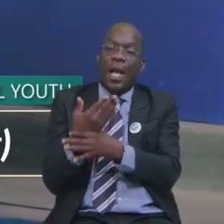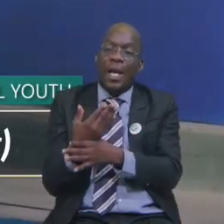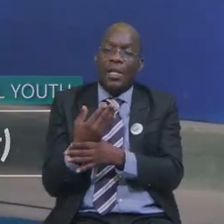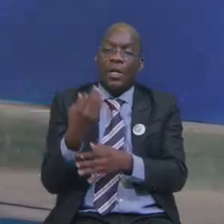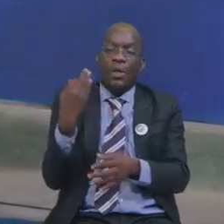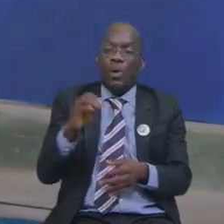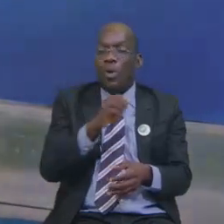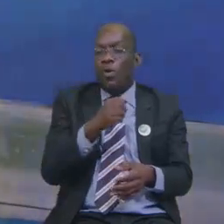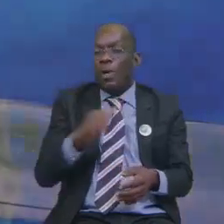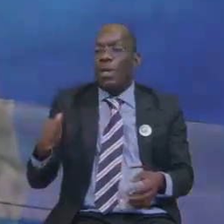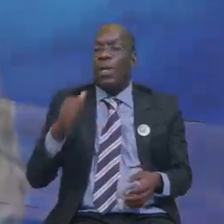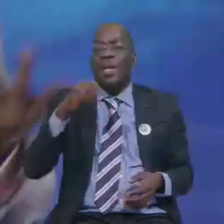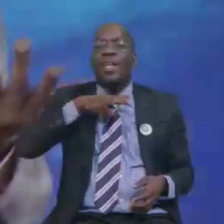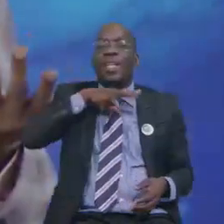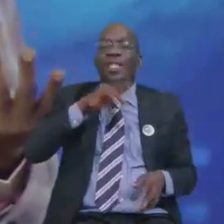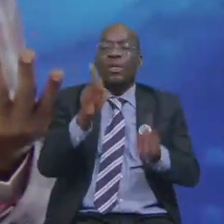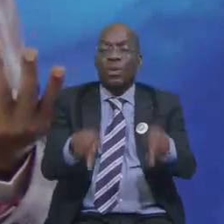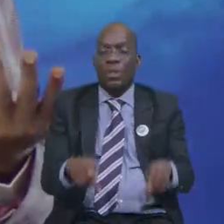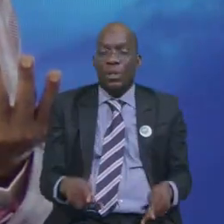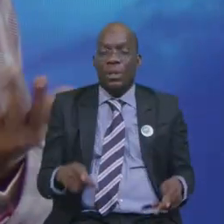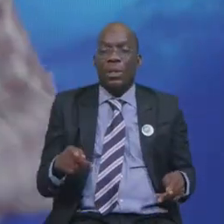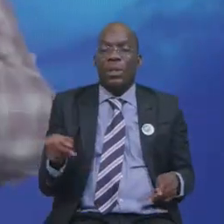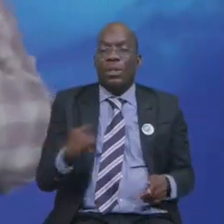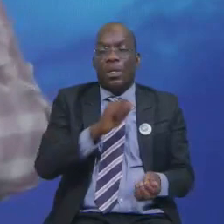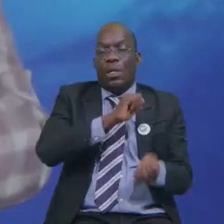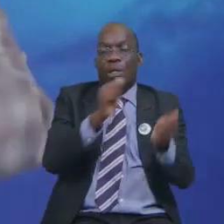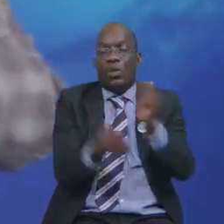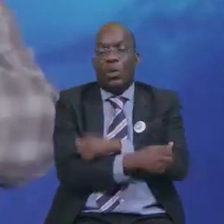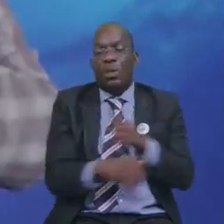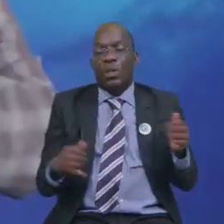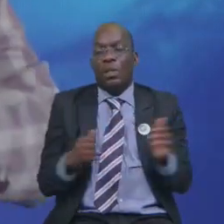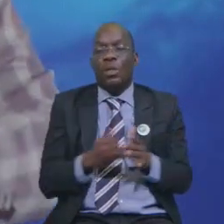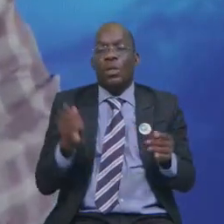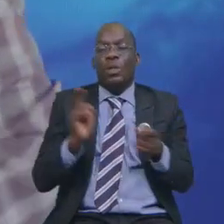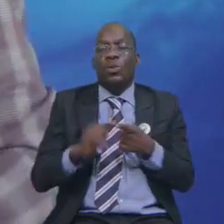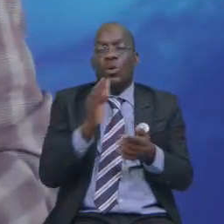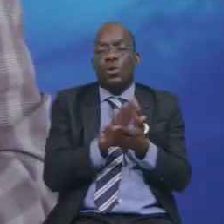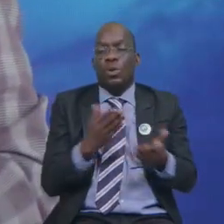dirty person, they turn that thing into something